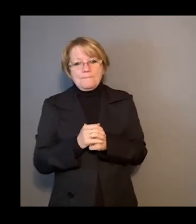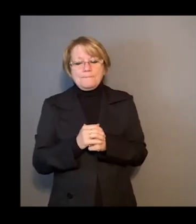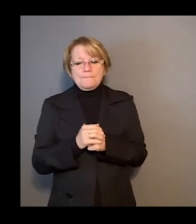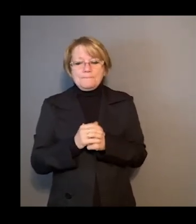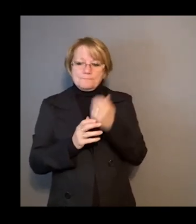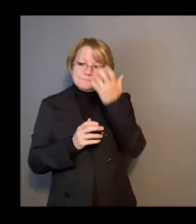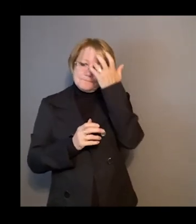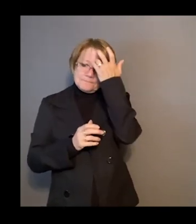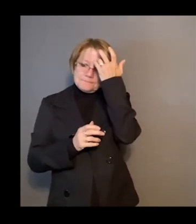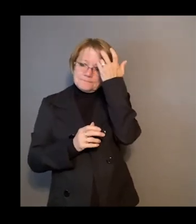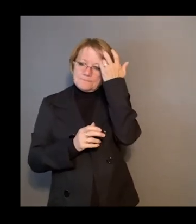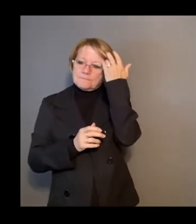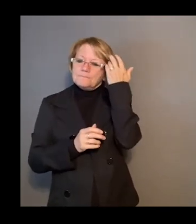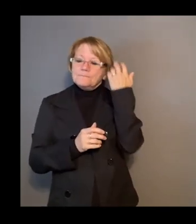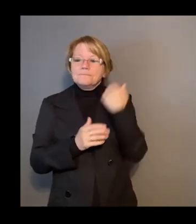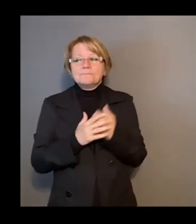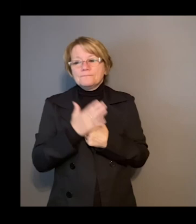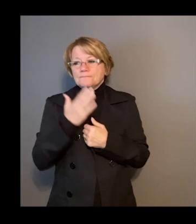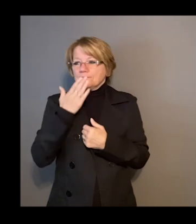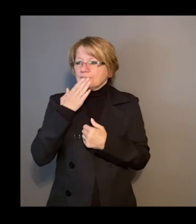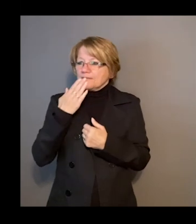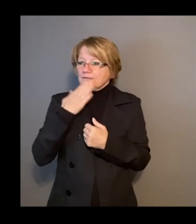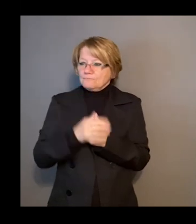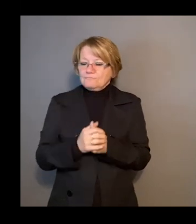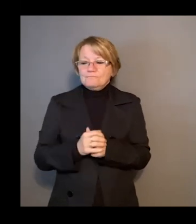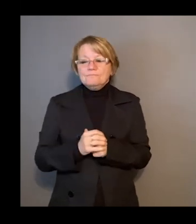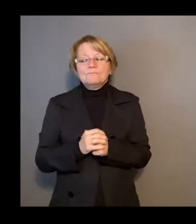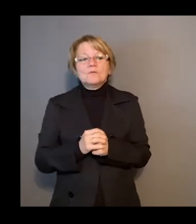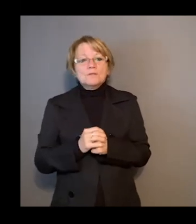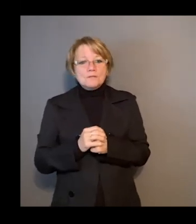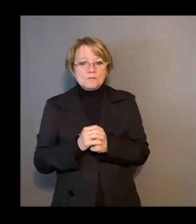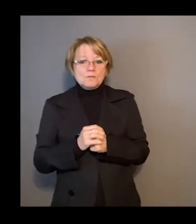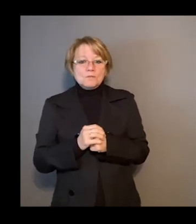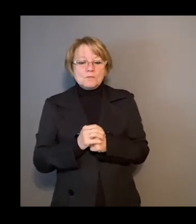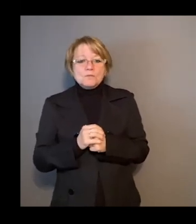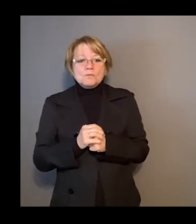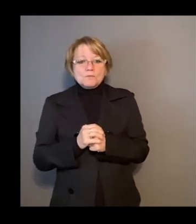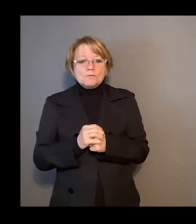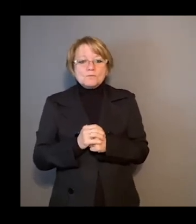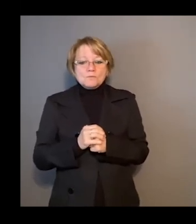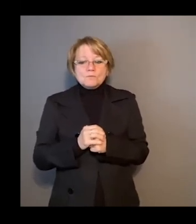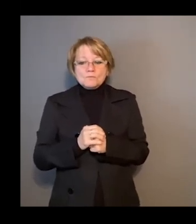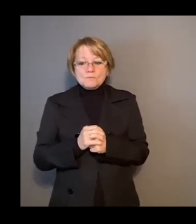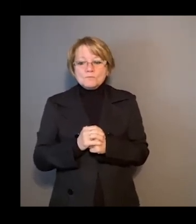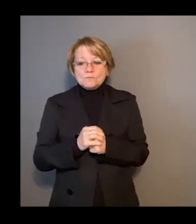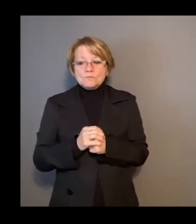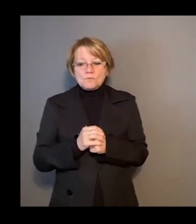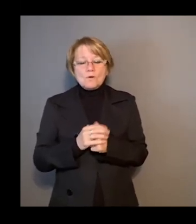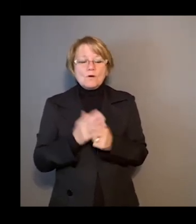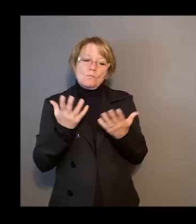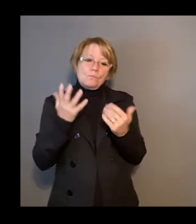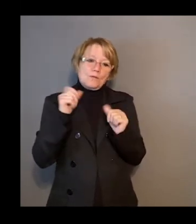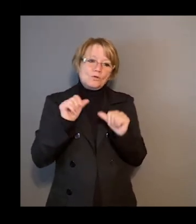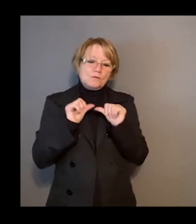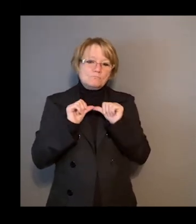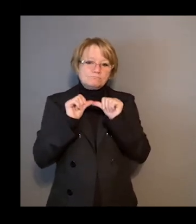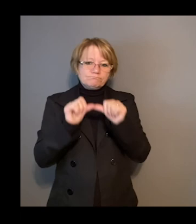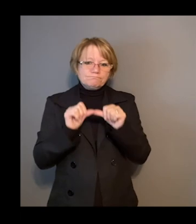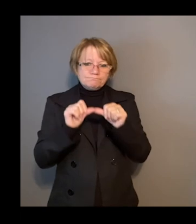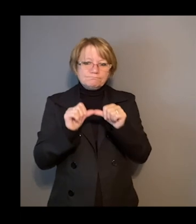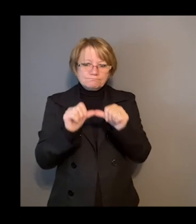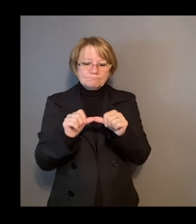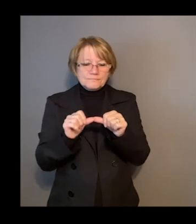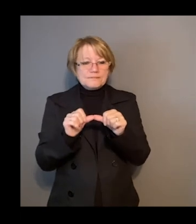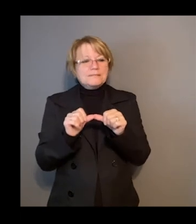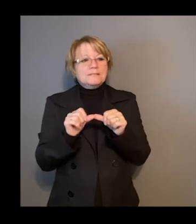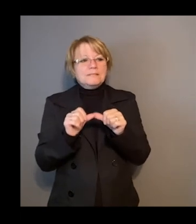Thank you so much for that. So we're going to pivot again because we can keep going on and on. And this is great, powerful stuff that we're hearing